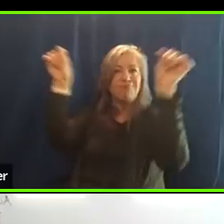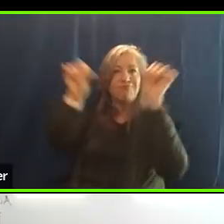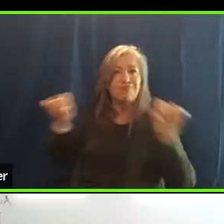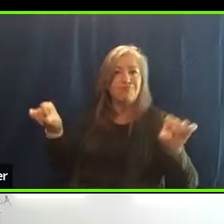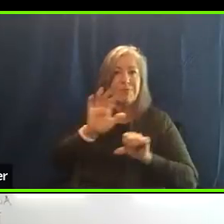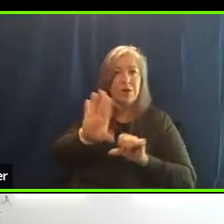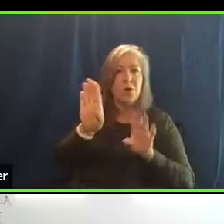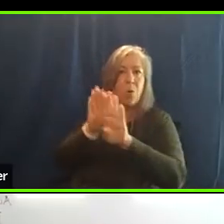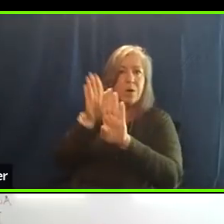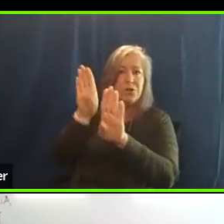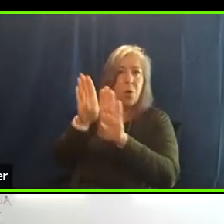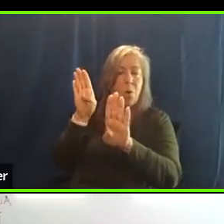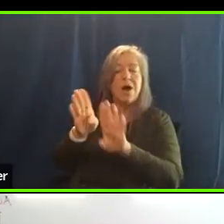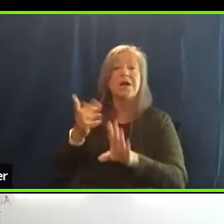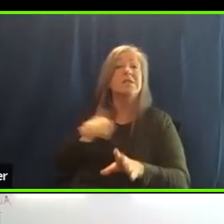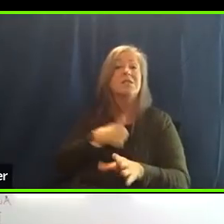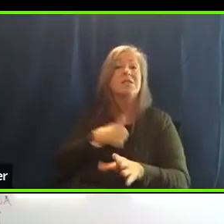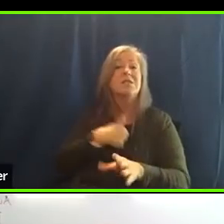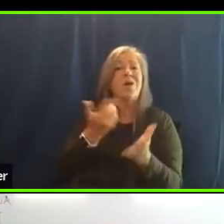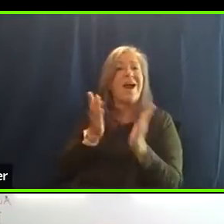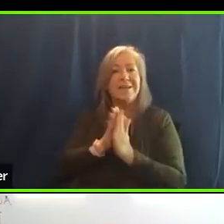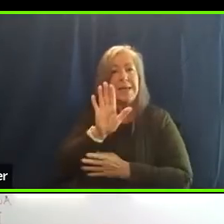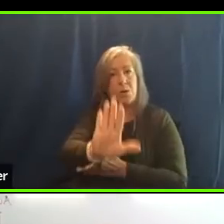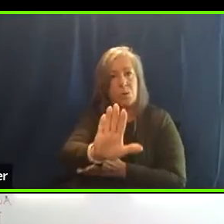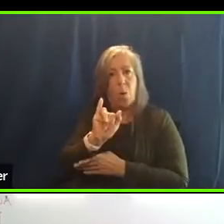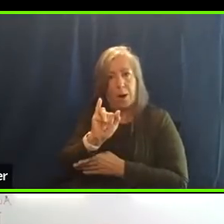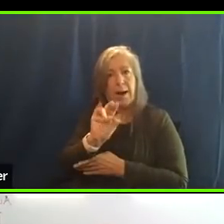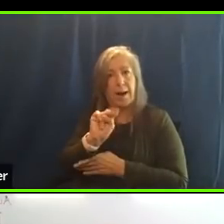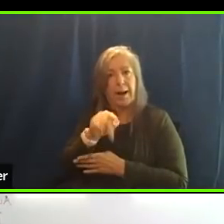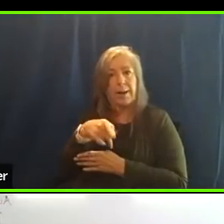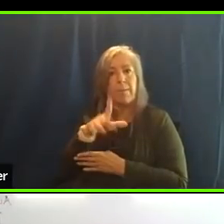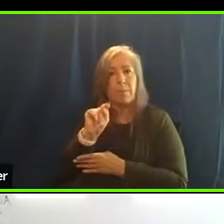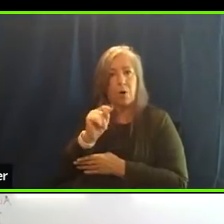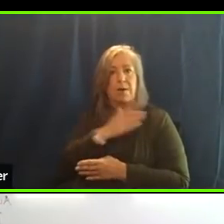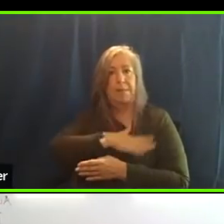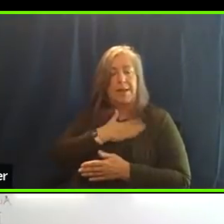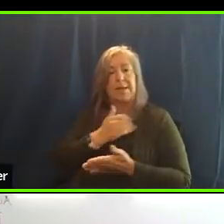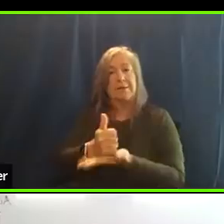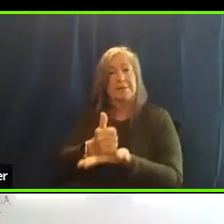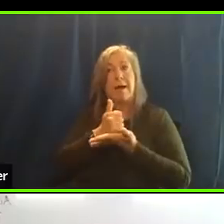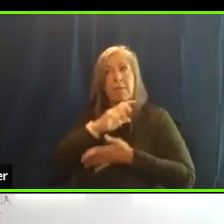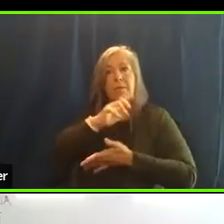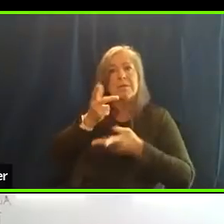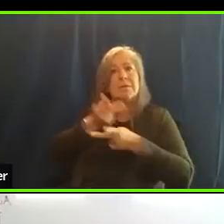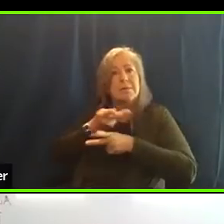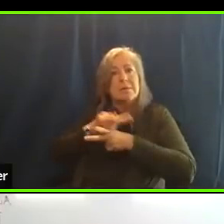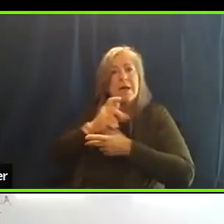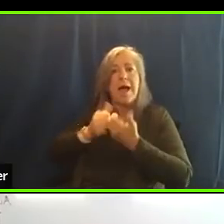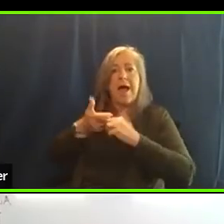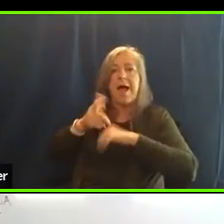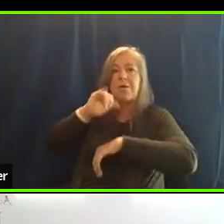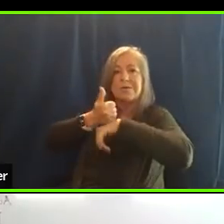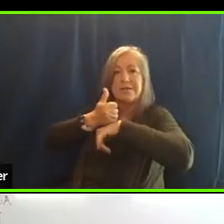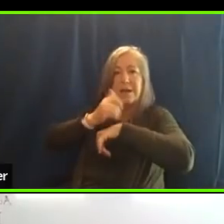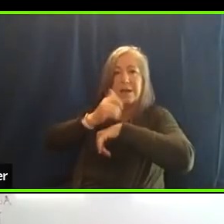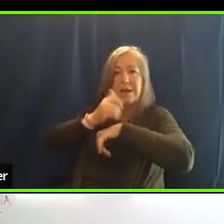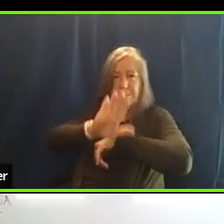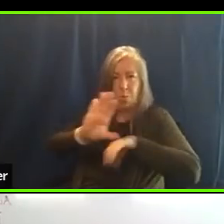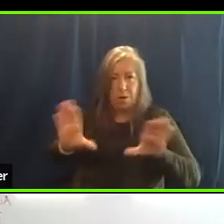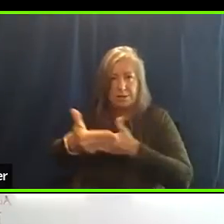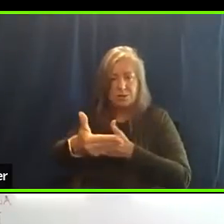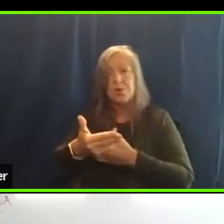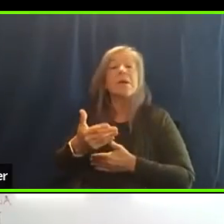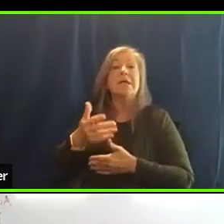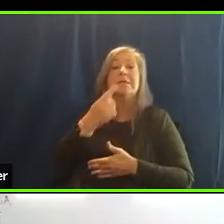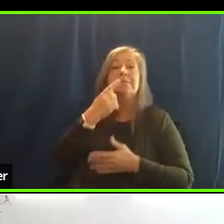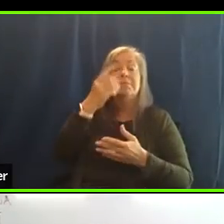guidance, indicate whether that room is ready to be set up and whether you're removed extra furnishings from that room, and also to tell us when you would